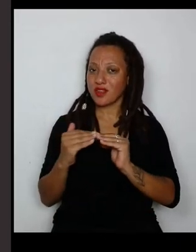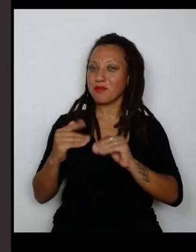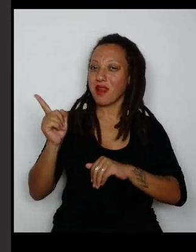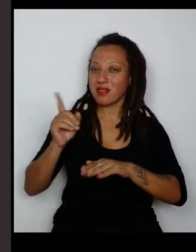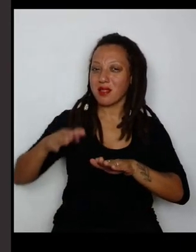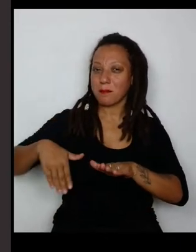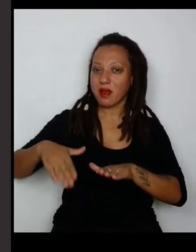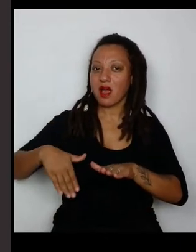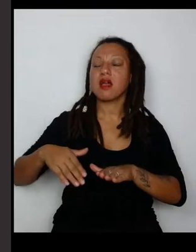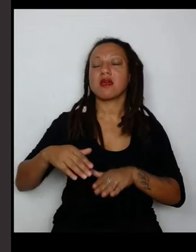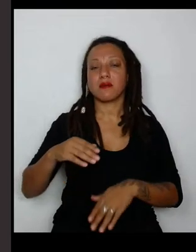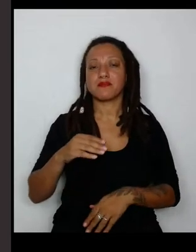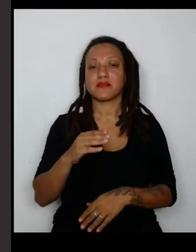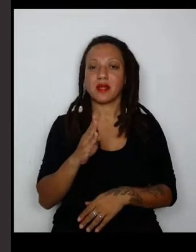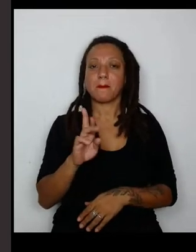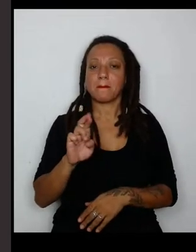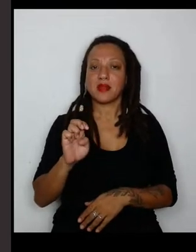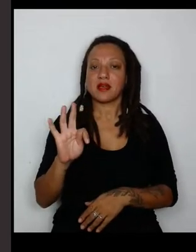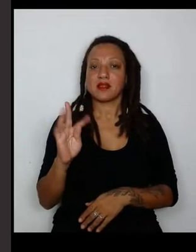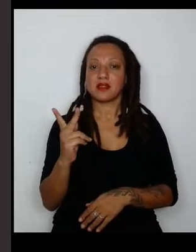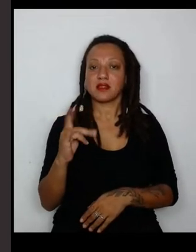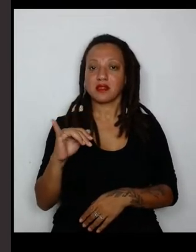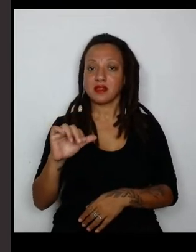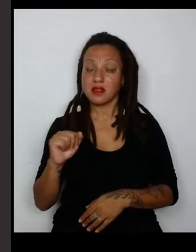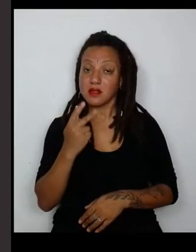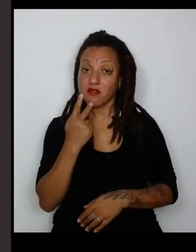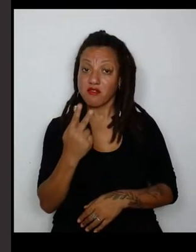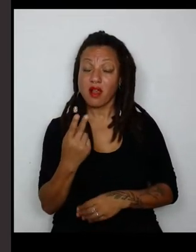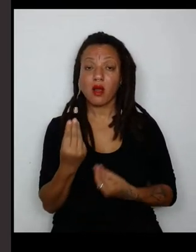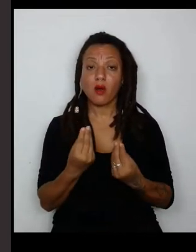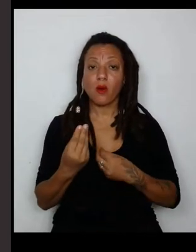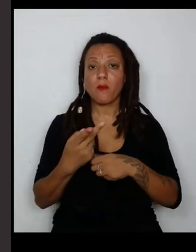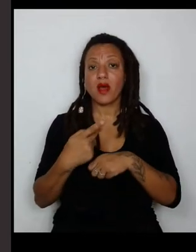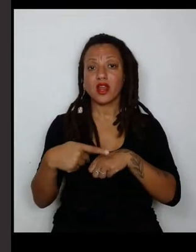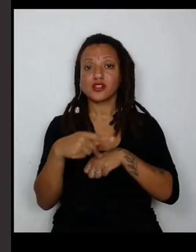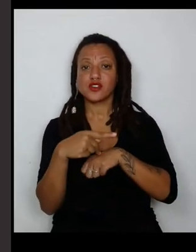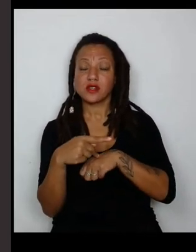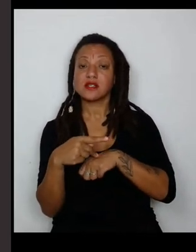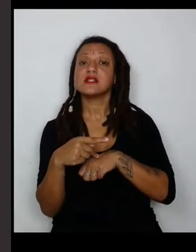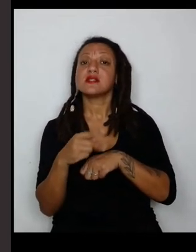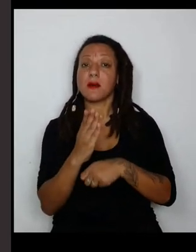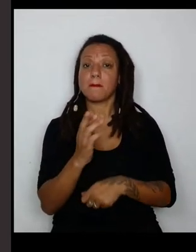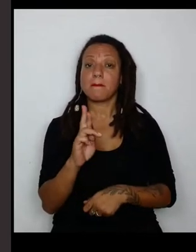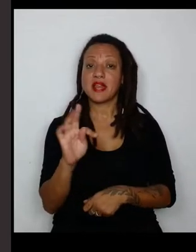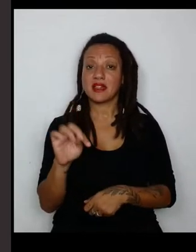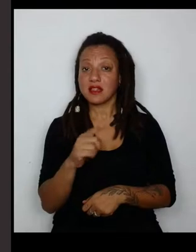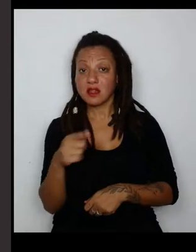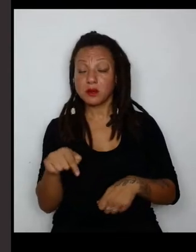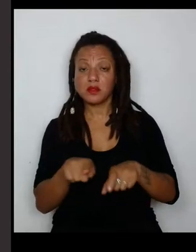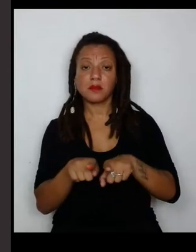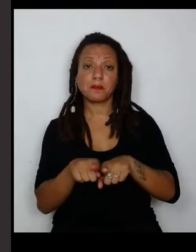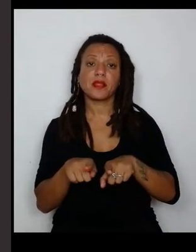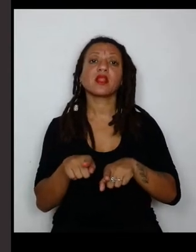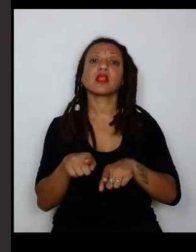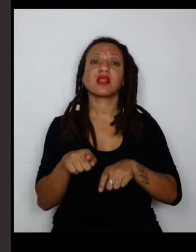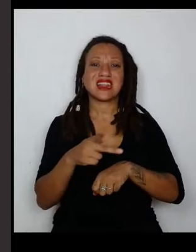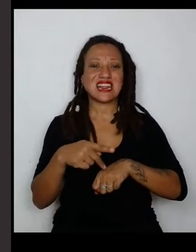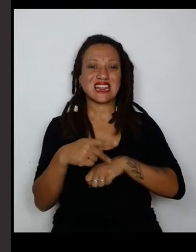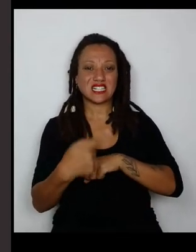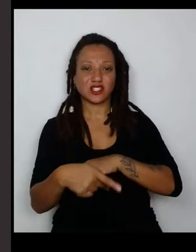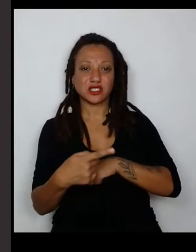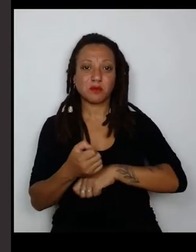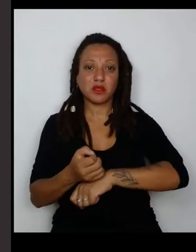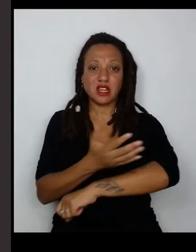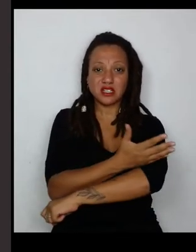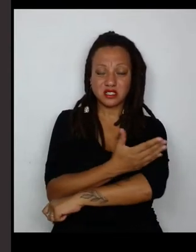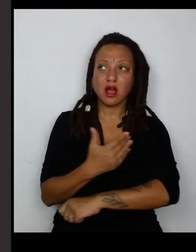development the idea that it was the very process of modernization industry trained transportation and tourism that created the conditions